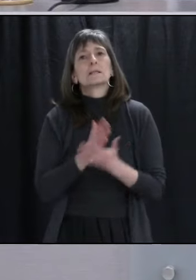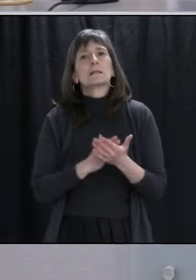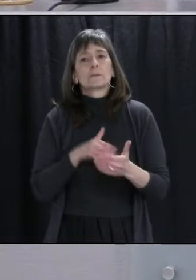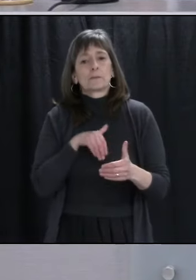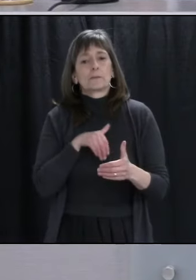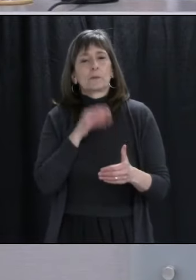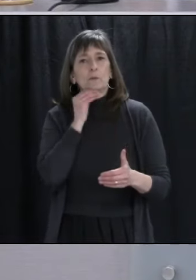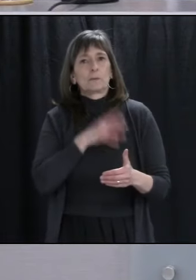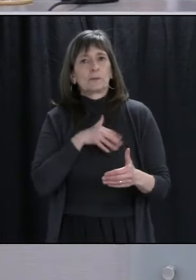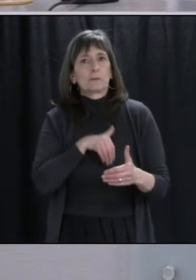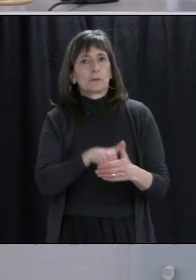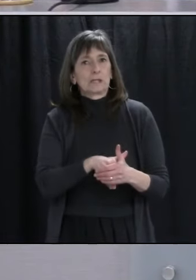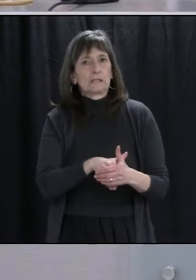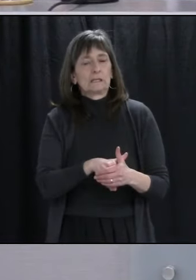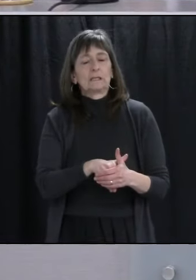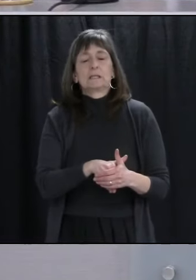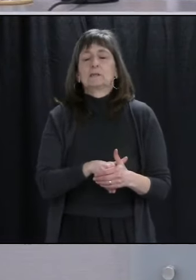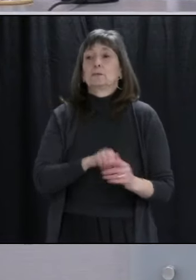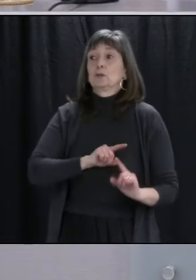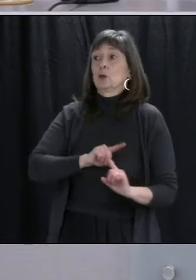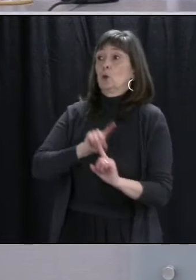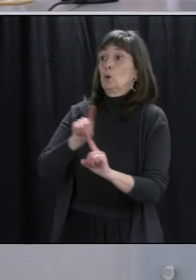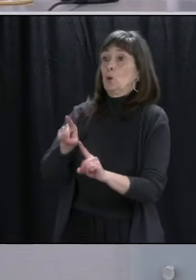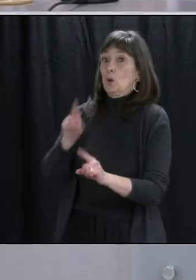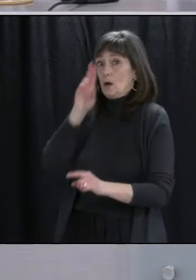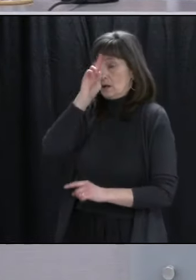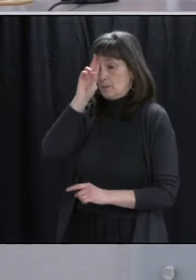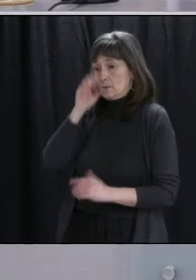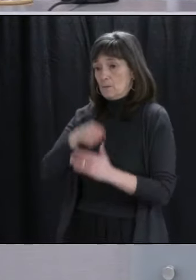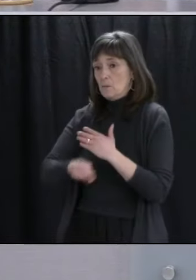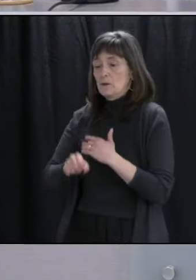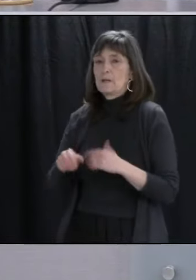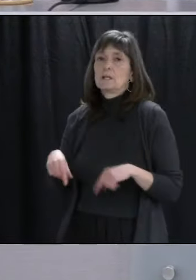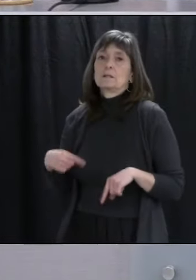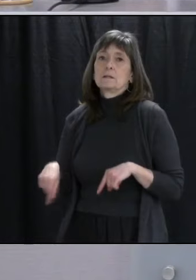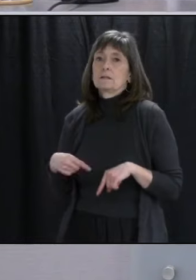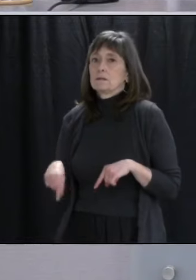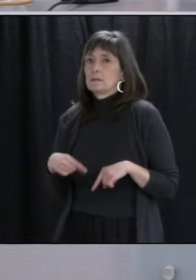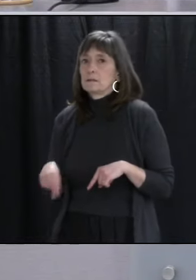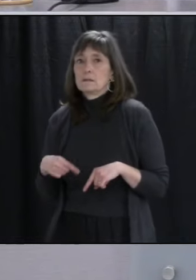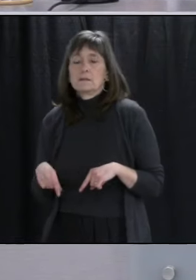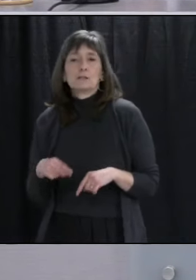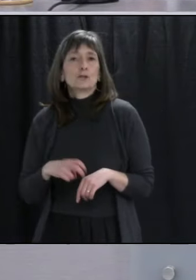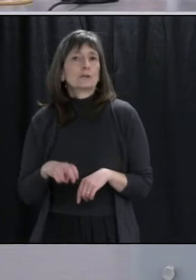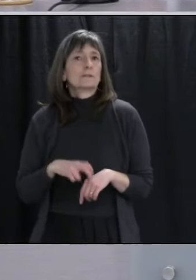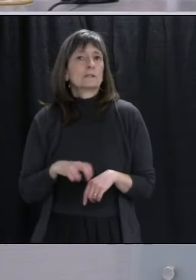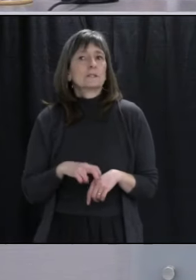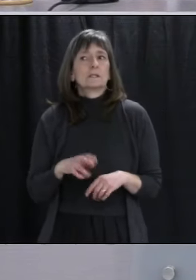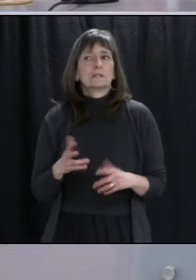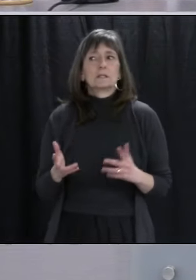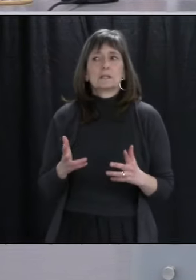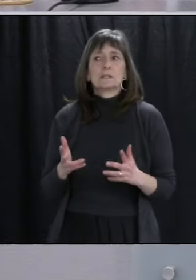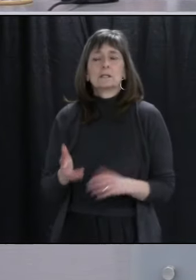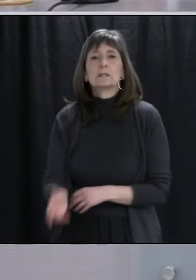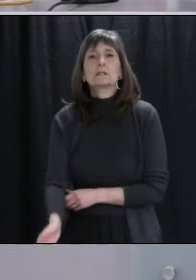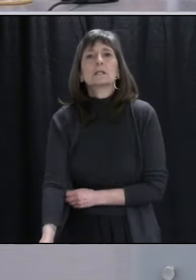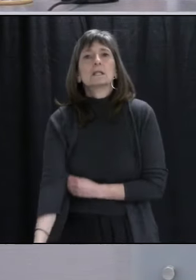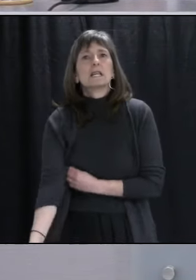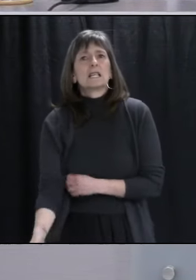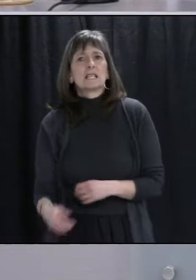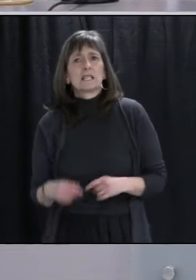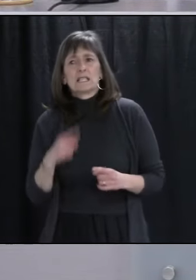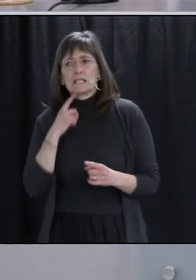terrified to give birth under the new COVID measures. Speaking to some of them, they are now, their support system has to leave within 1 to 2